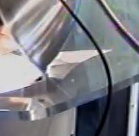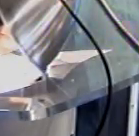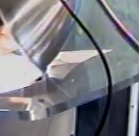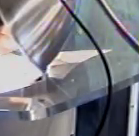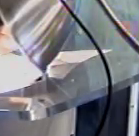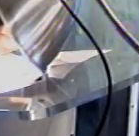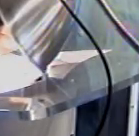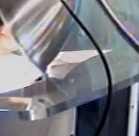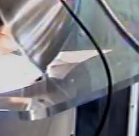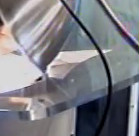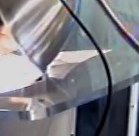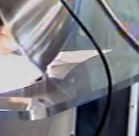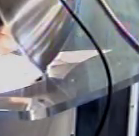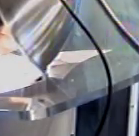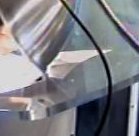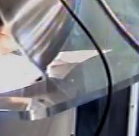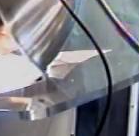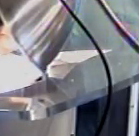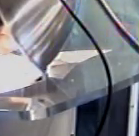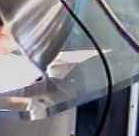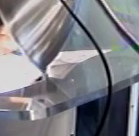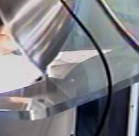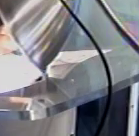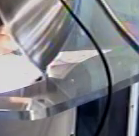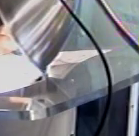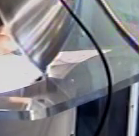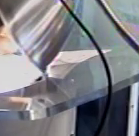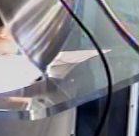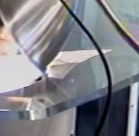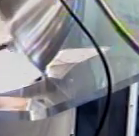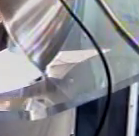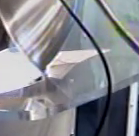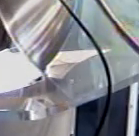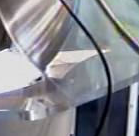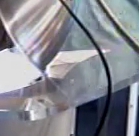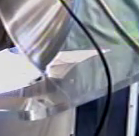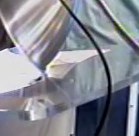you are the Lord and answer prayer in Jesus name we pray